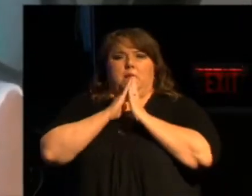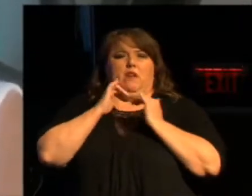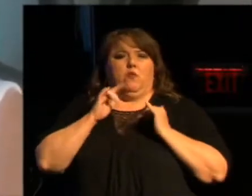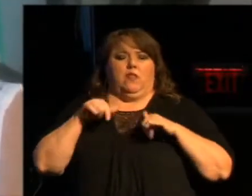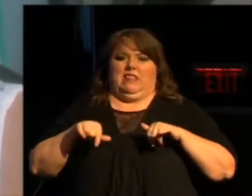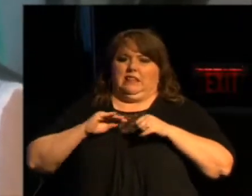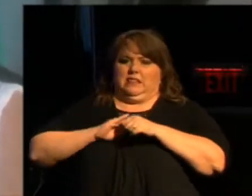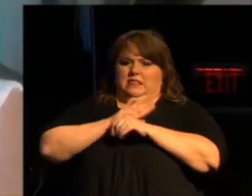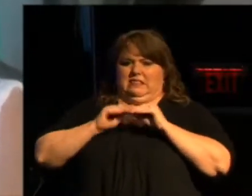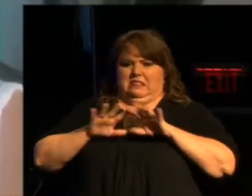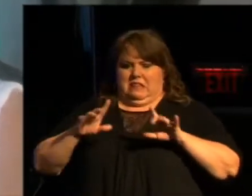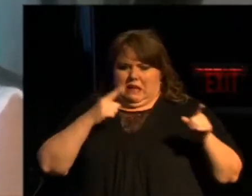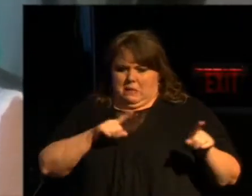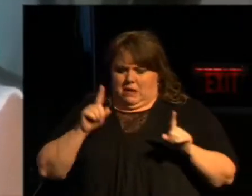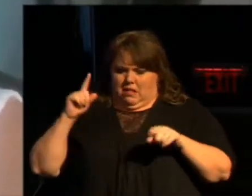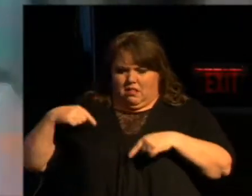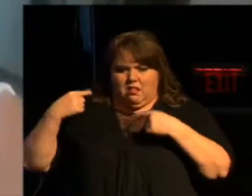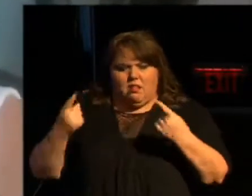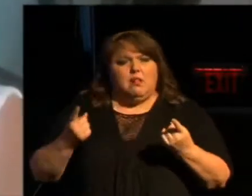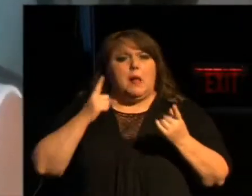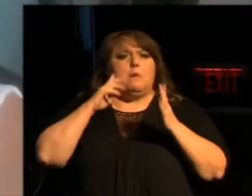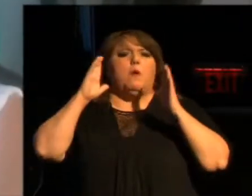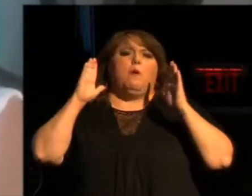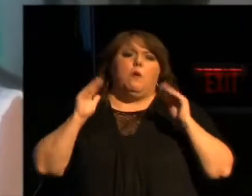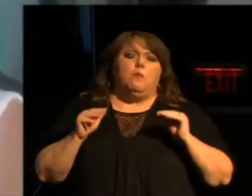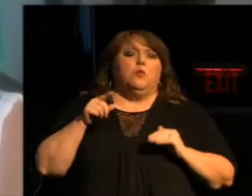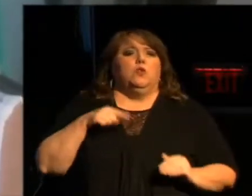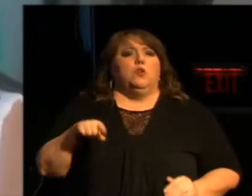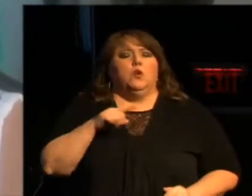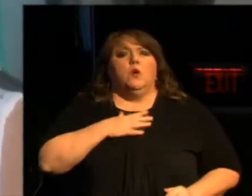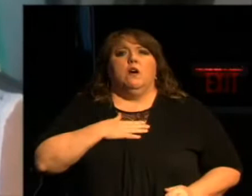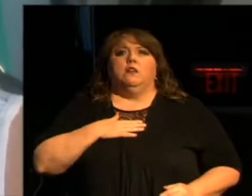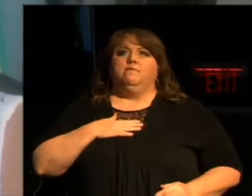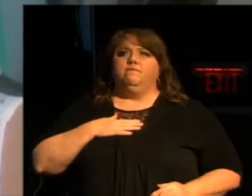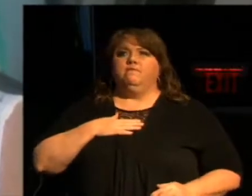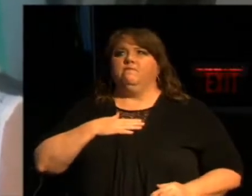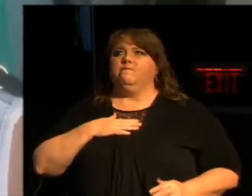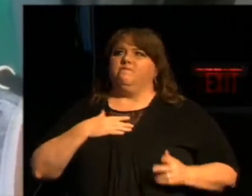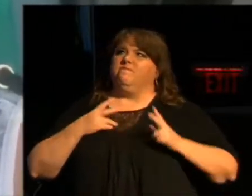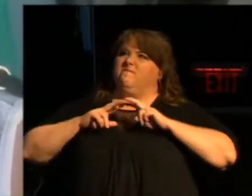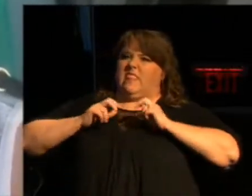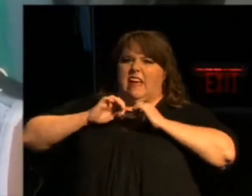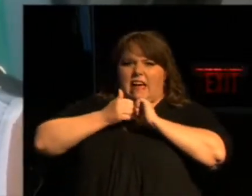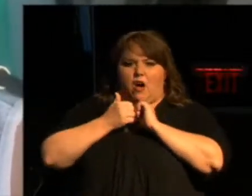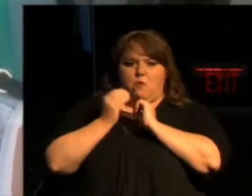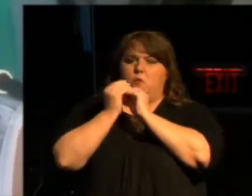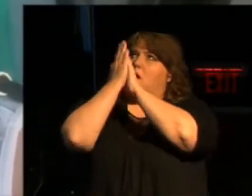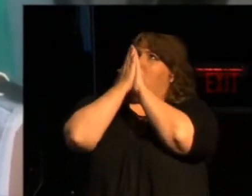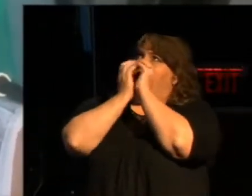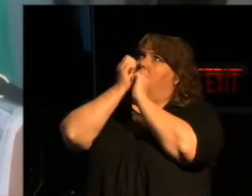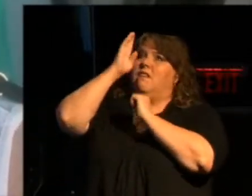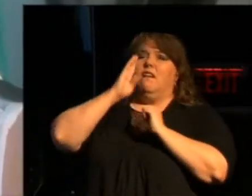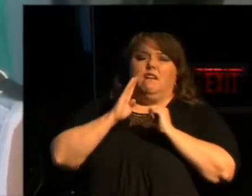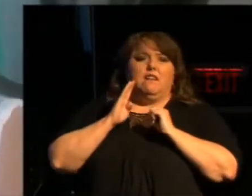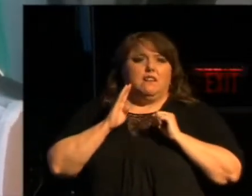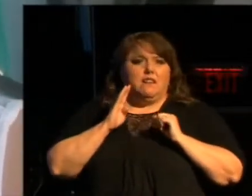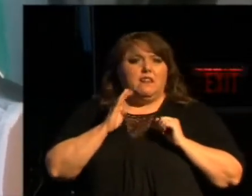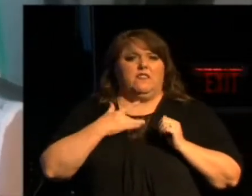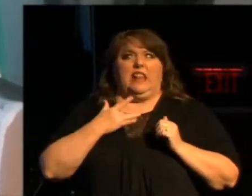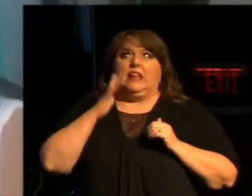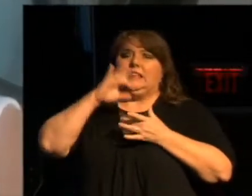whole pandemic, that I hope you are finding ways of growing deeper in your Christian walk than maybe you've ever done before, and feeling